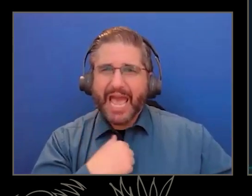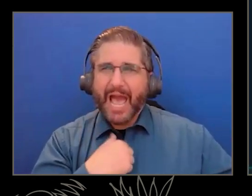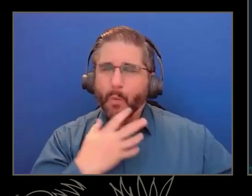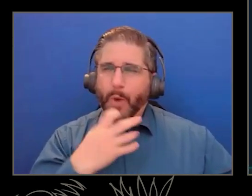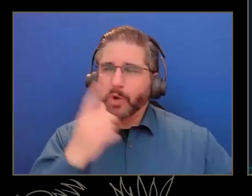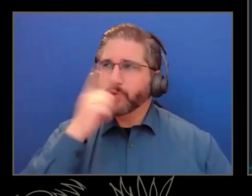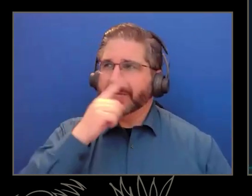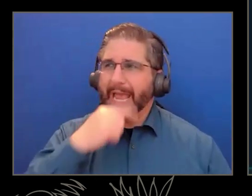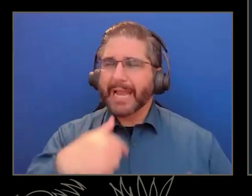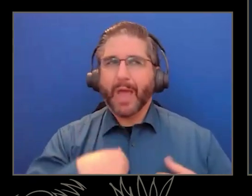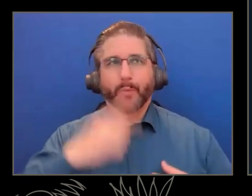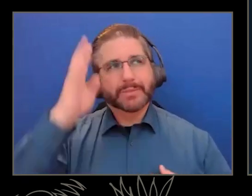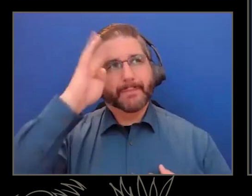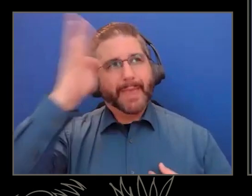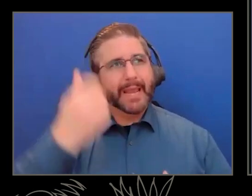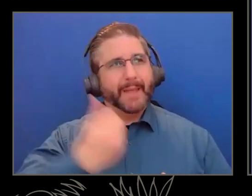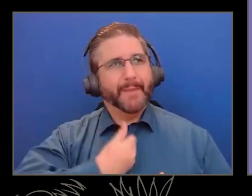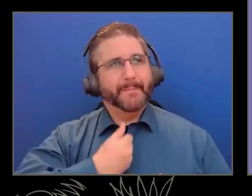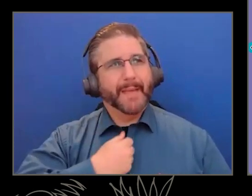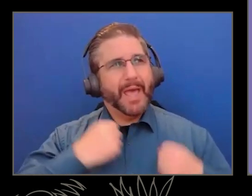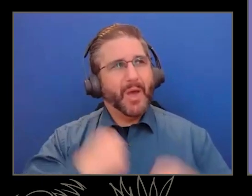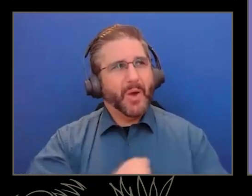my own.